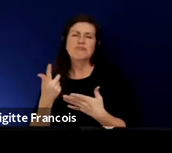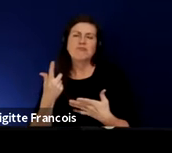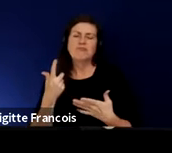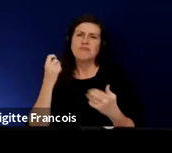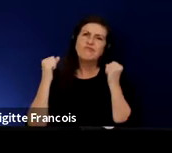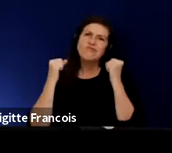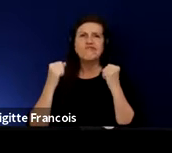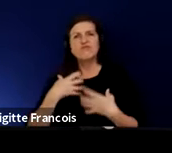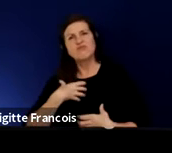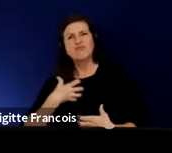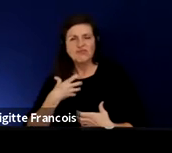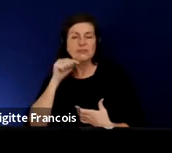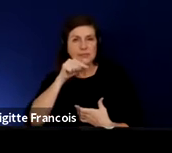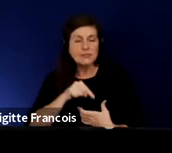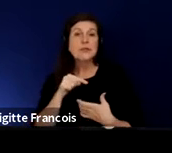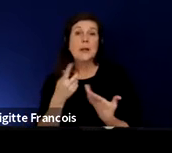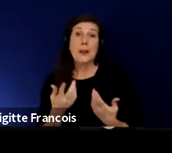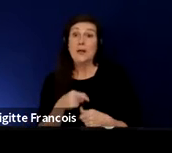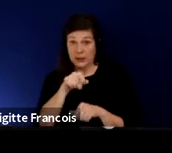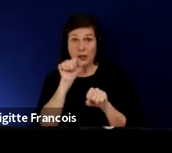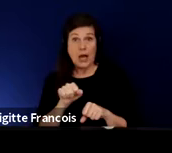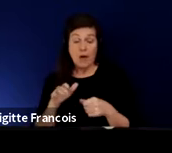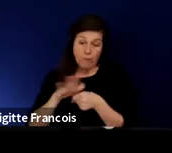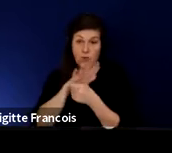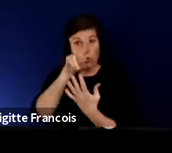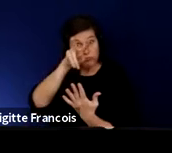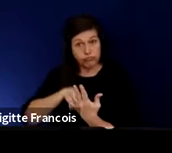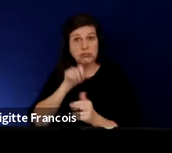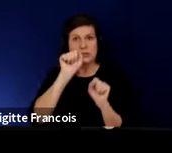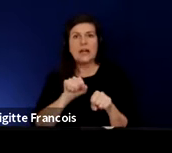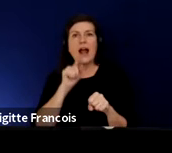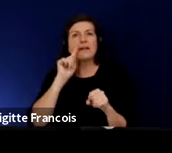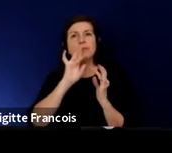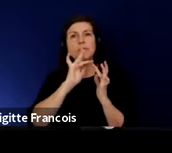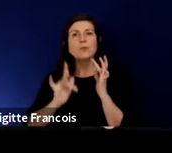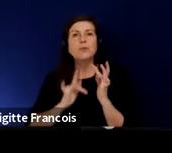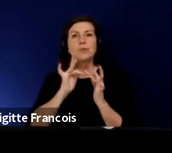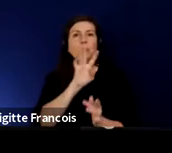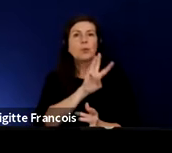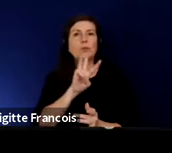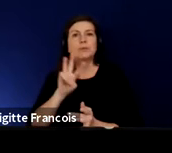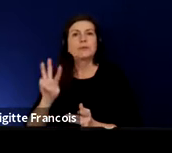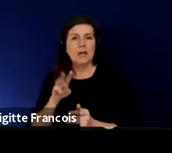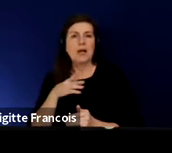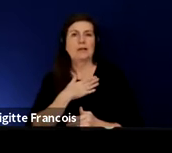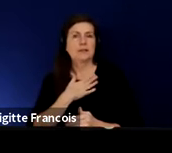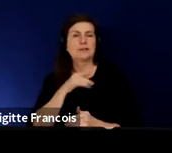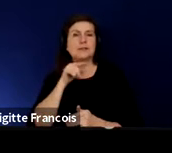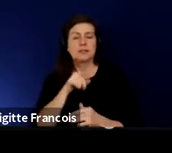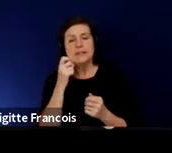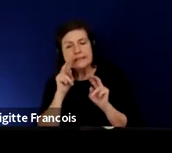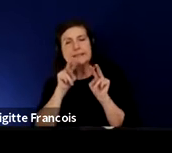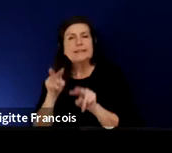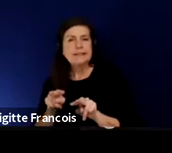read the full results of this, of course. It's downloadable from our website, but just some examples of what people